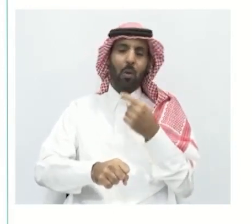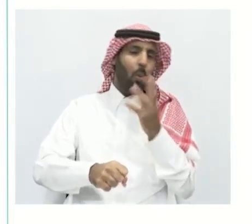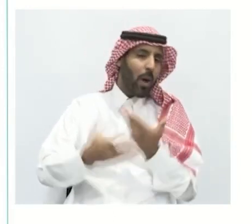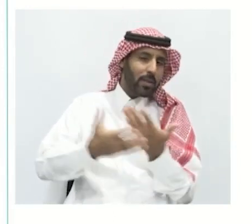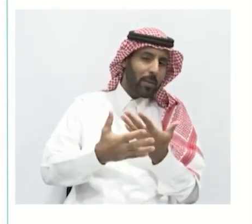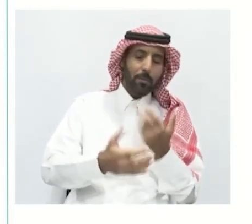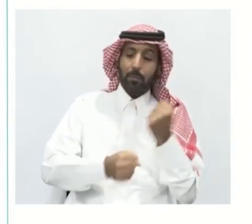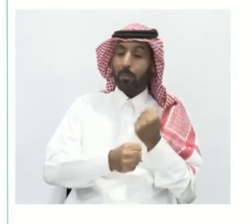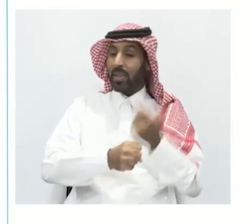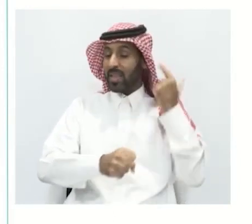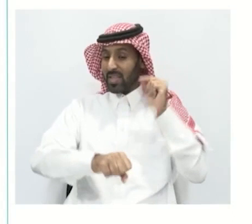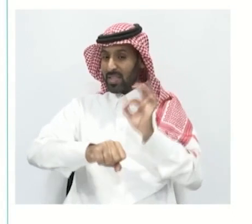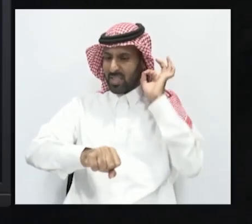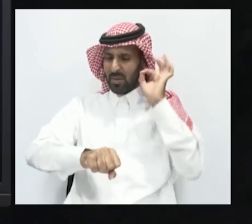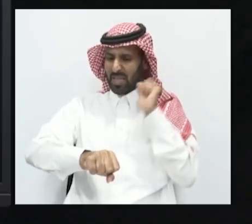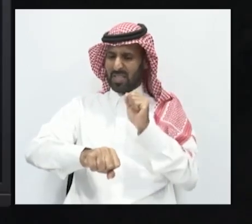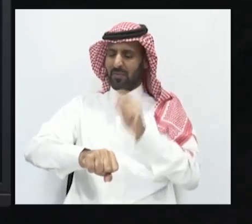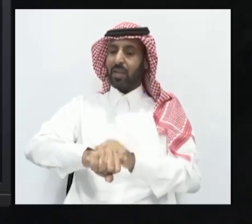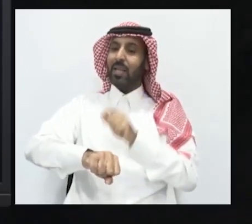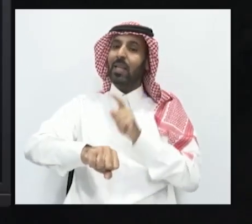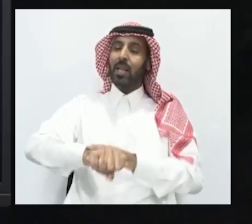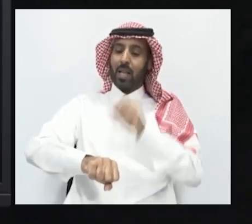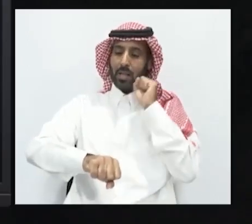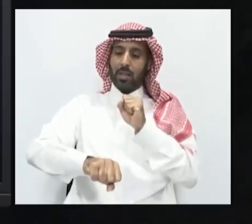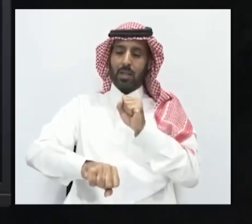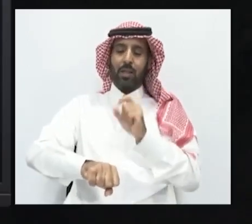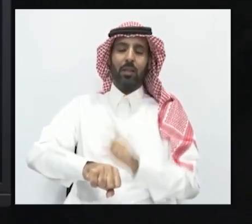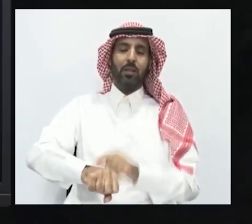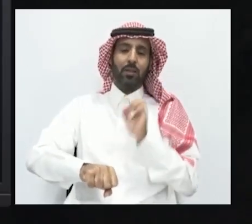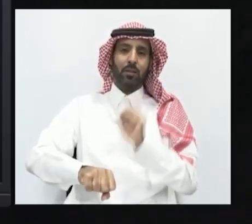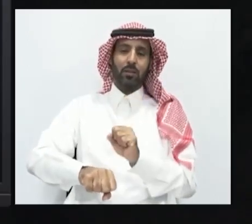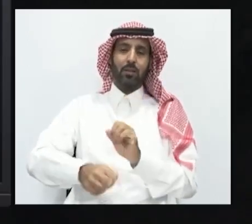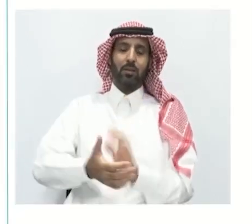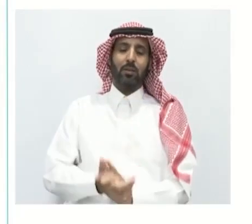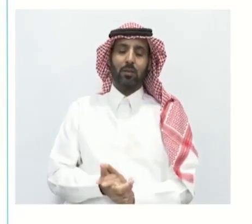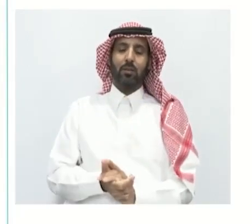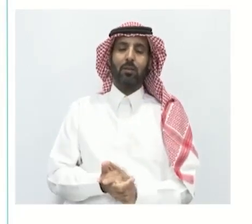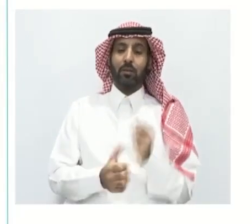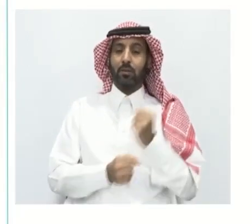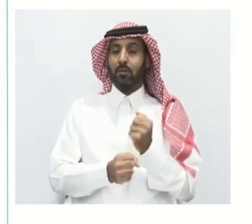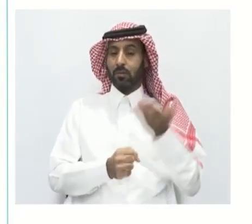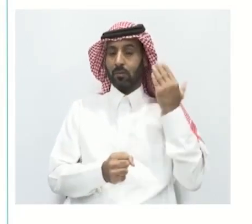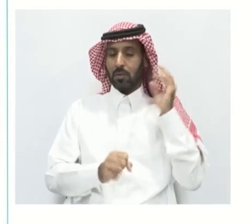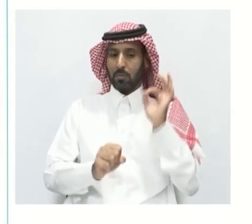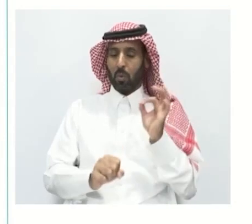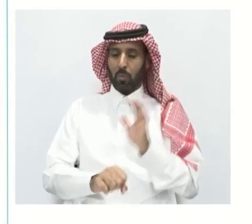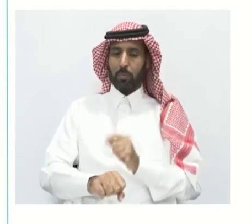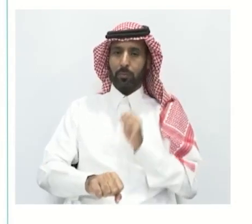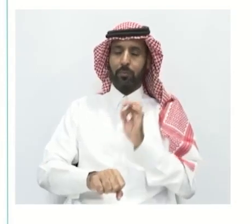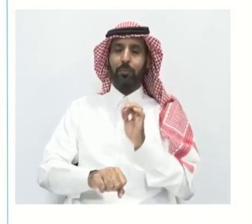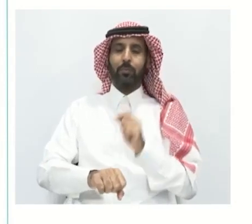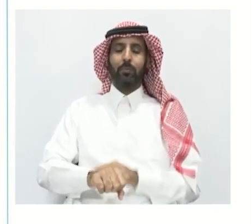describe what was happening. So it's a description of what was happening in the past at a specific